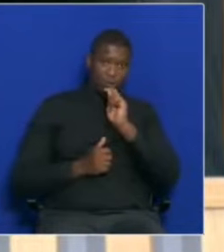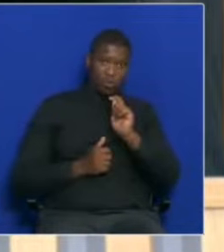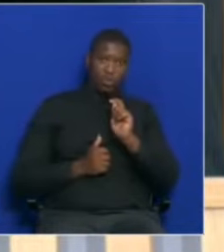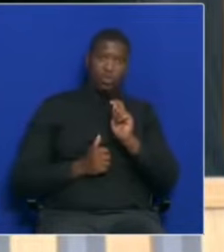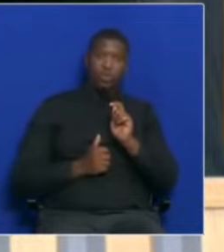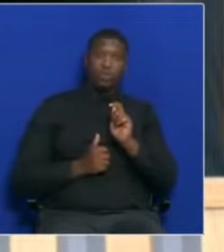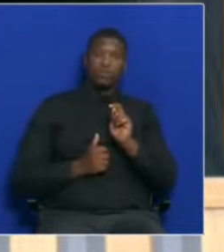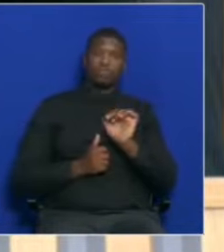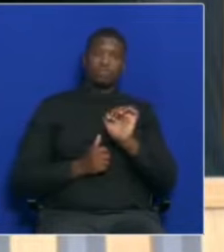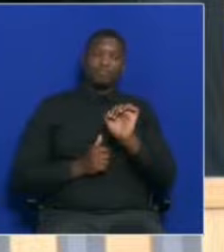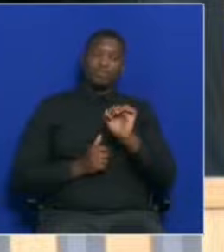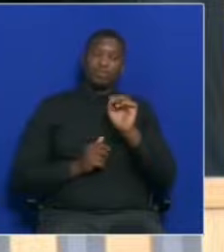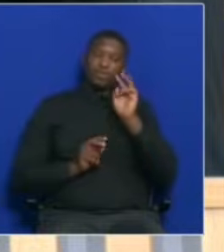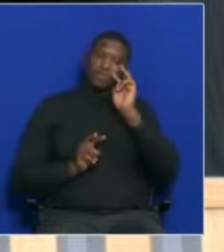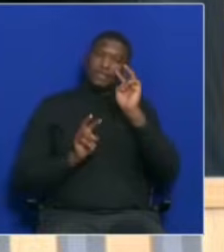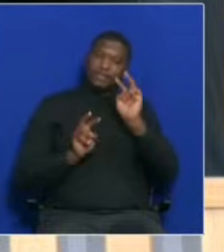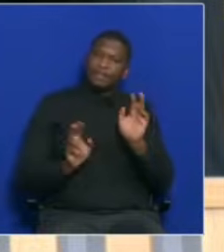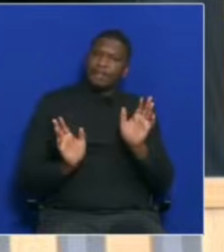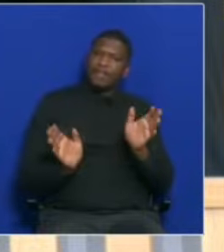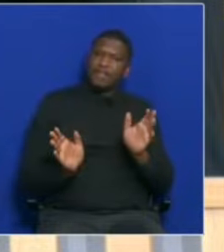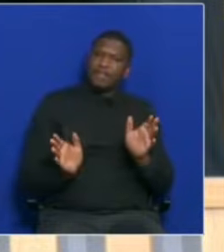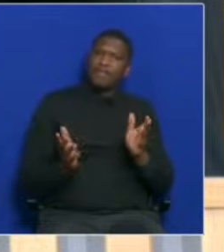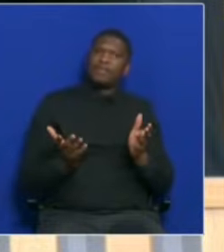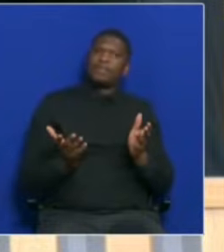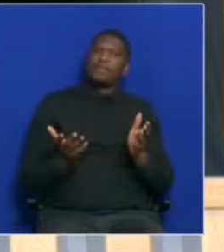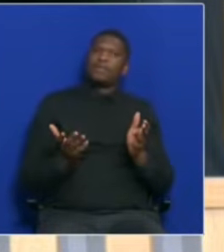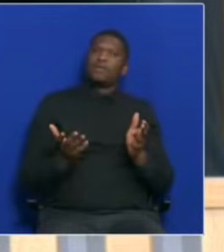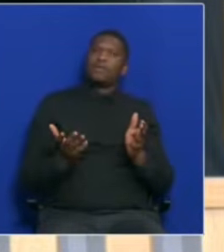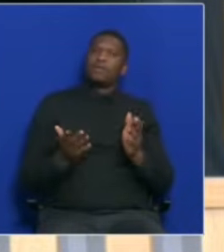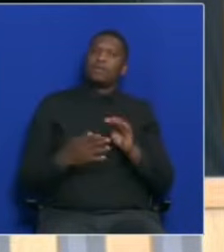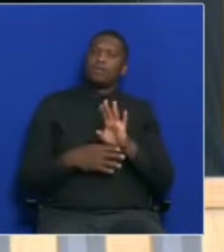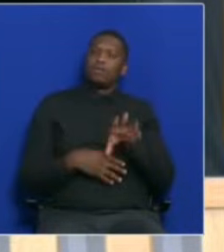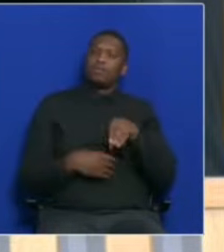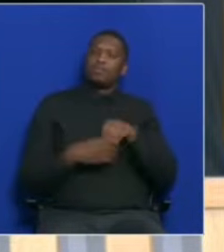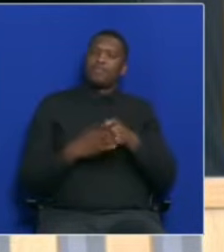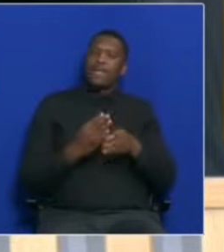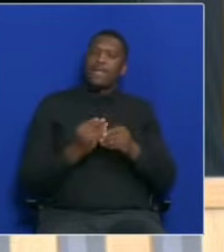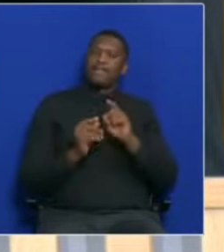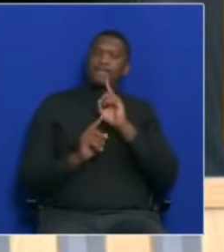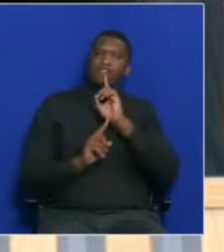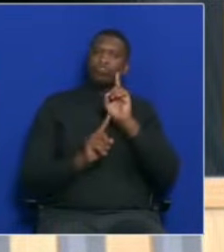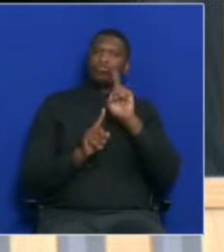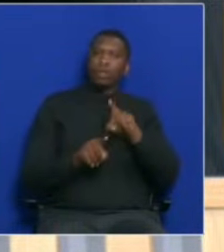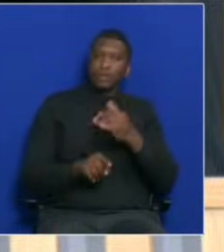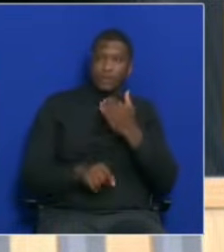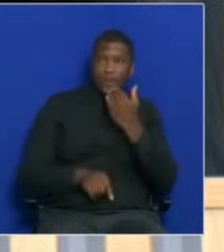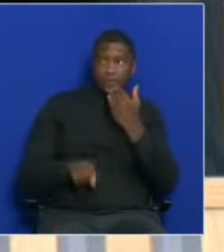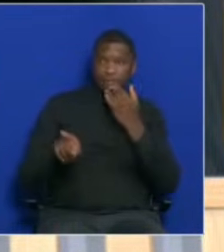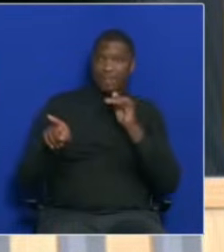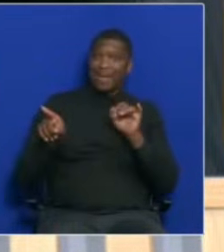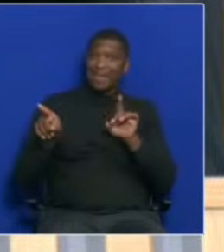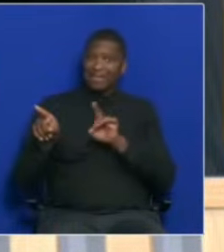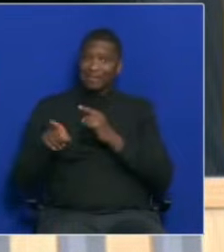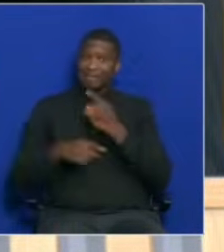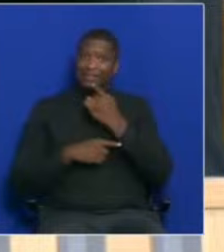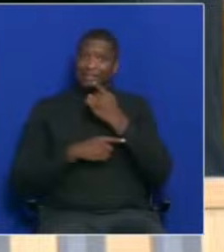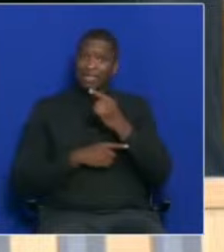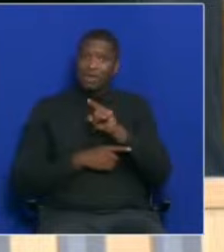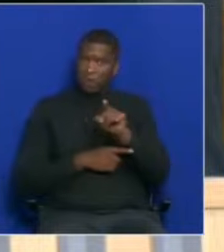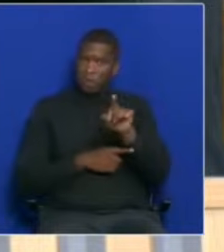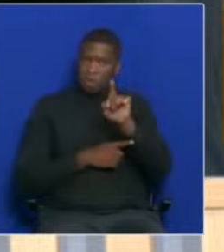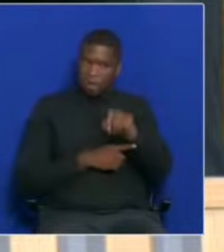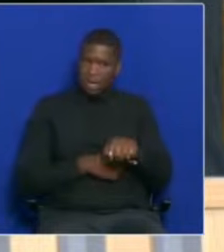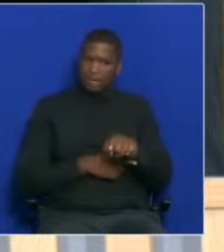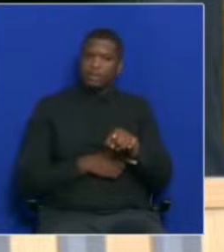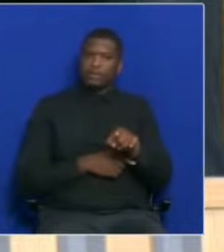we have seen, by an instruction by the ID that you should also be